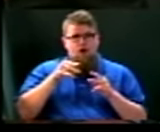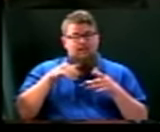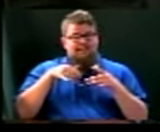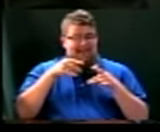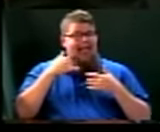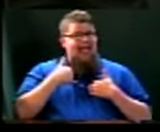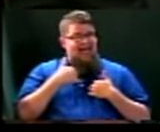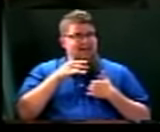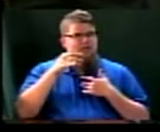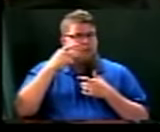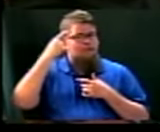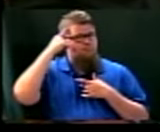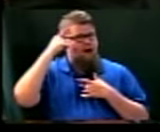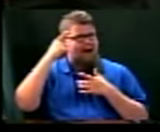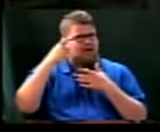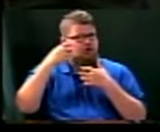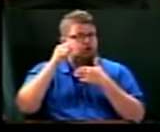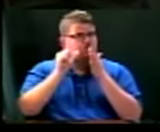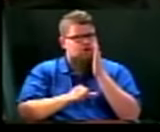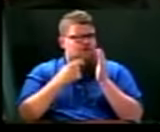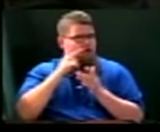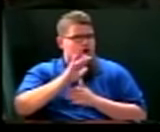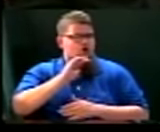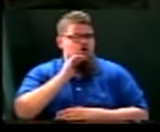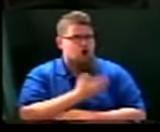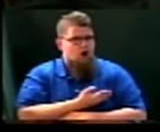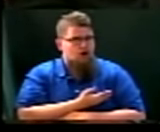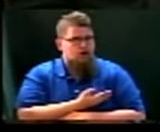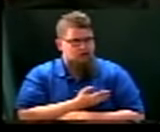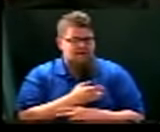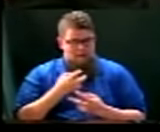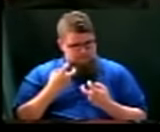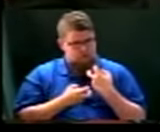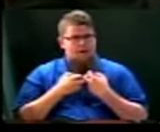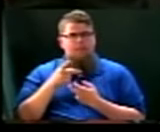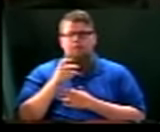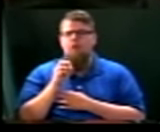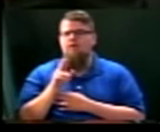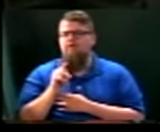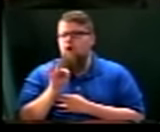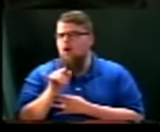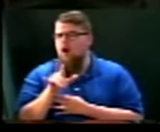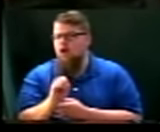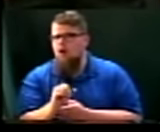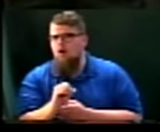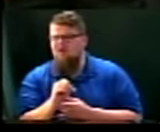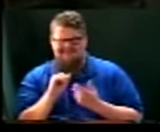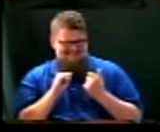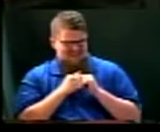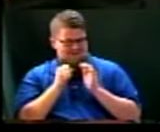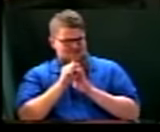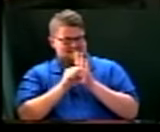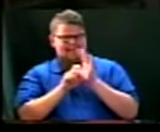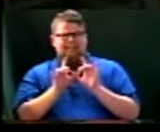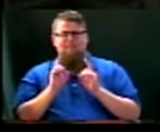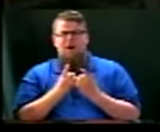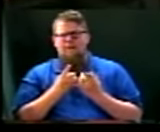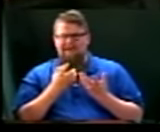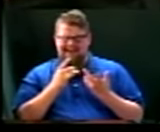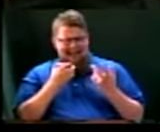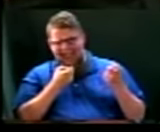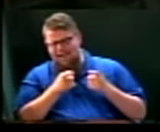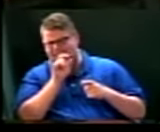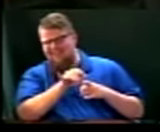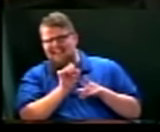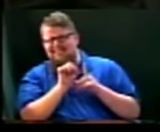surgery for her daughter. She had issues with her portfolio. How is the State Department going to handle those